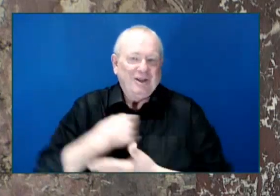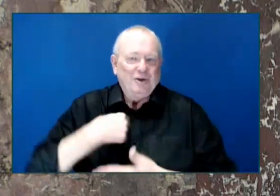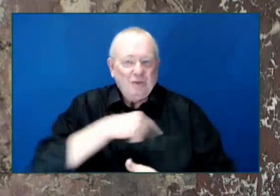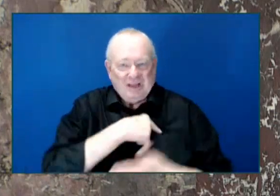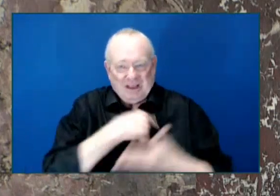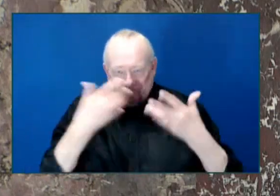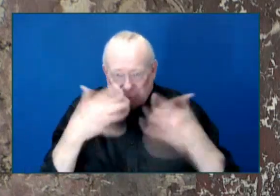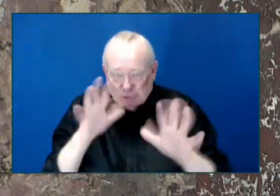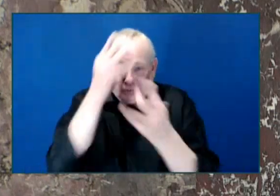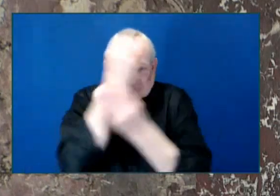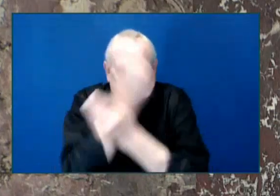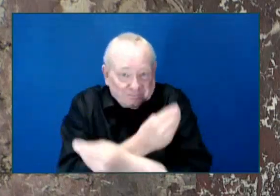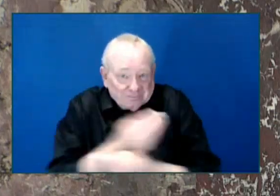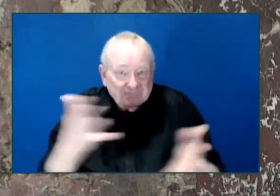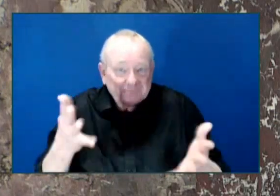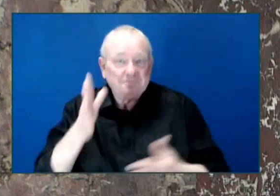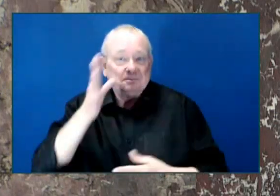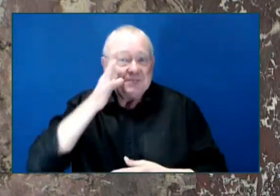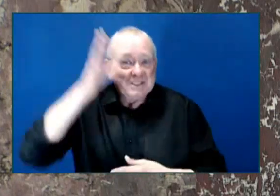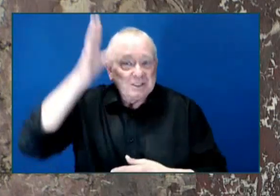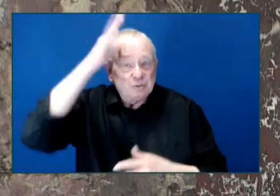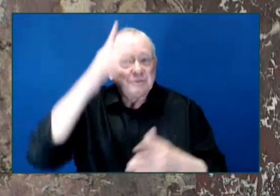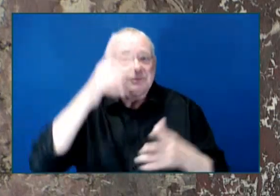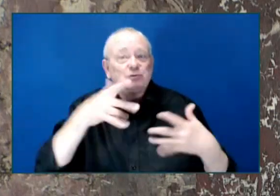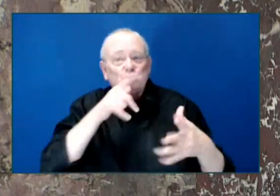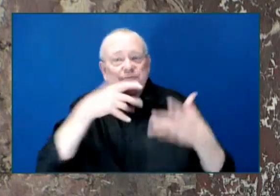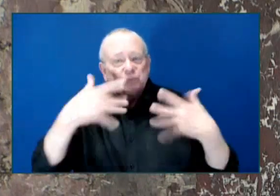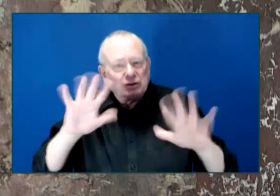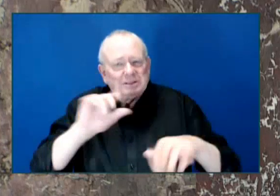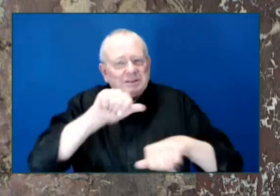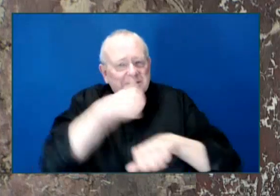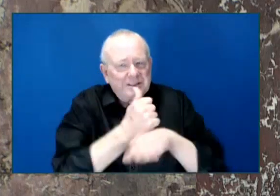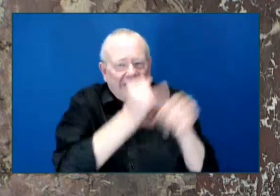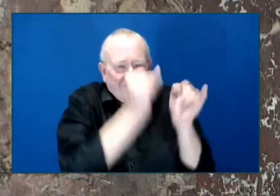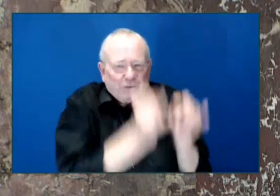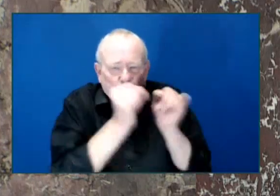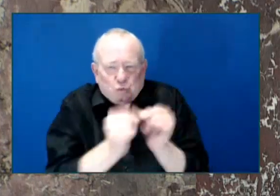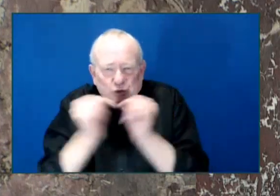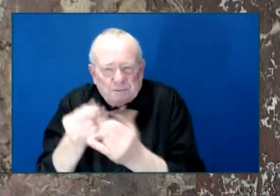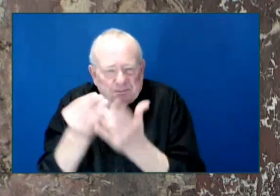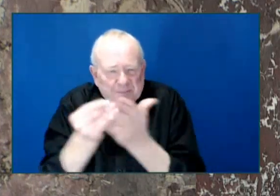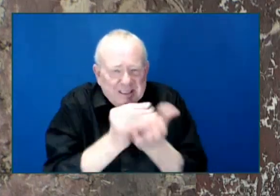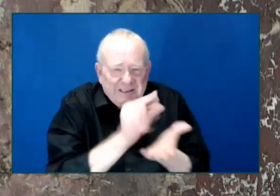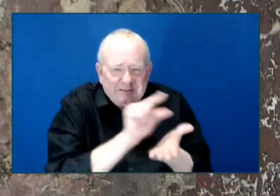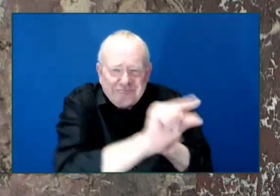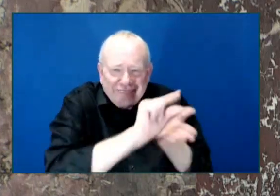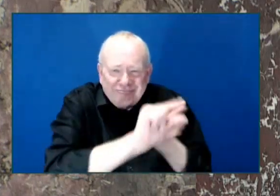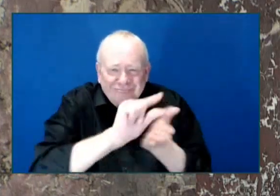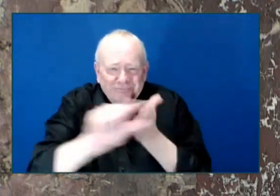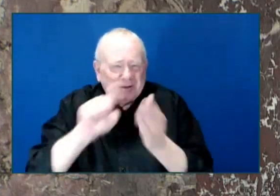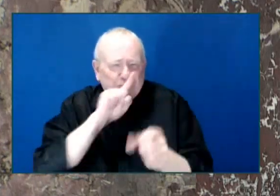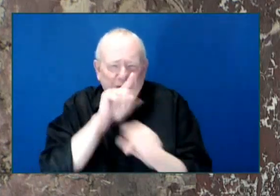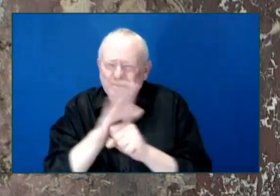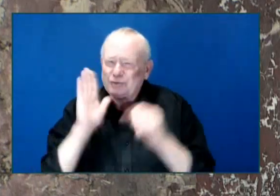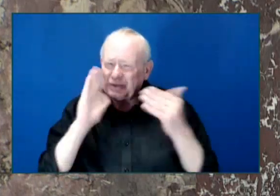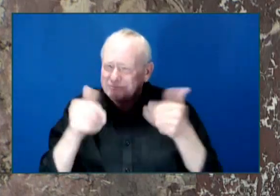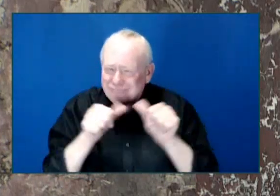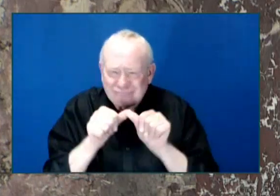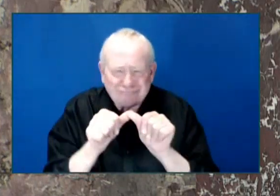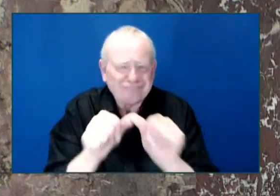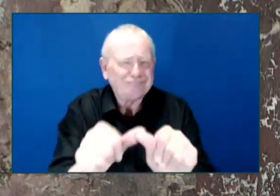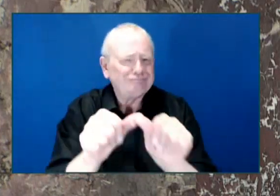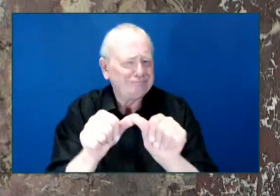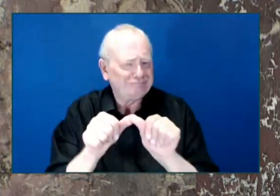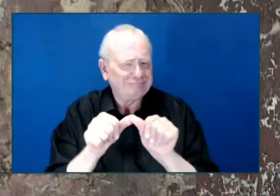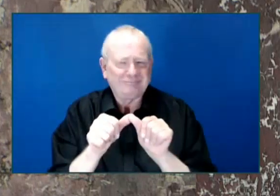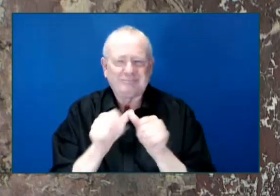continue with that funding, those supports that work for their kids. That is my commitment to them. It was one of the first actions I took after being sworn in as Premier, because it is important to me,